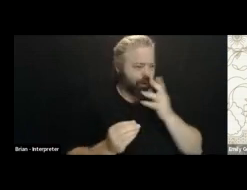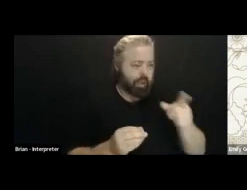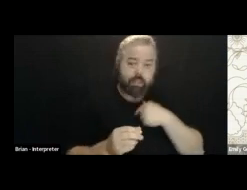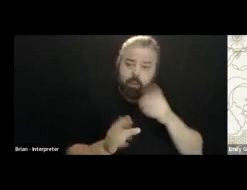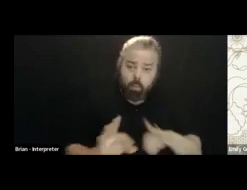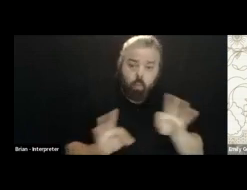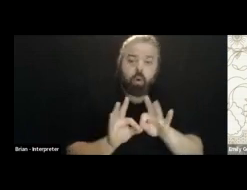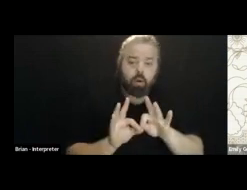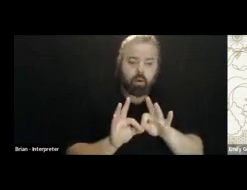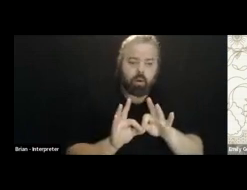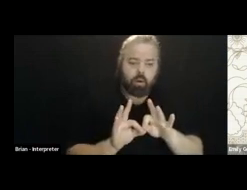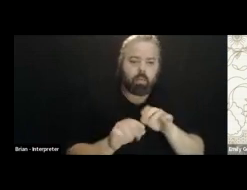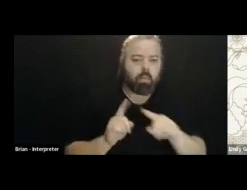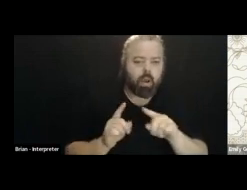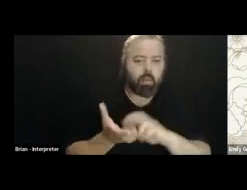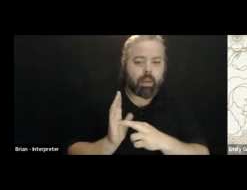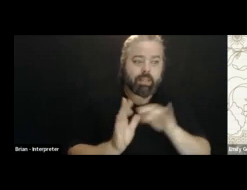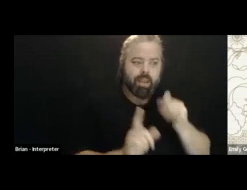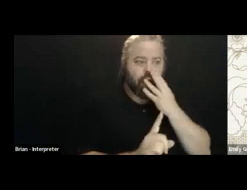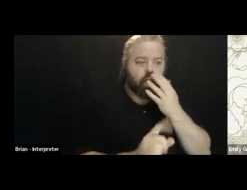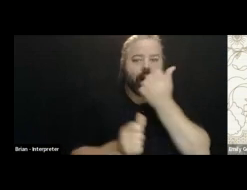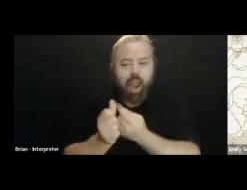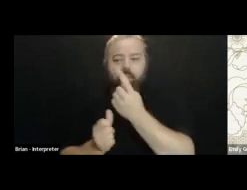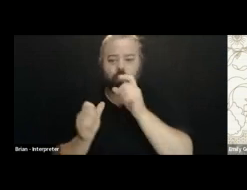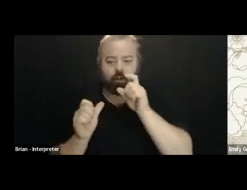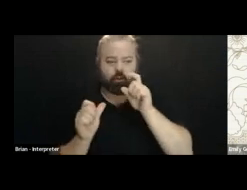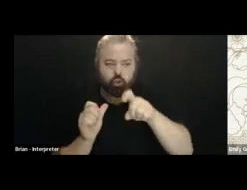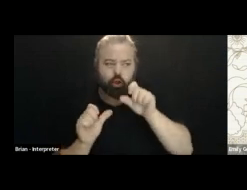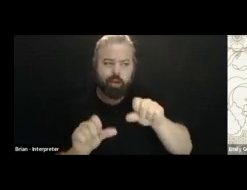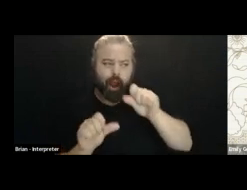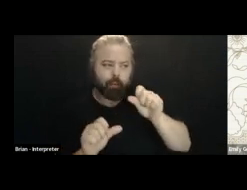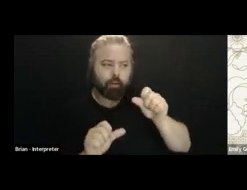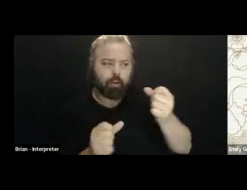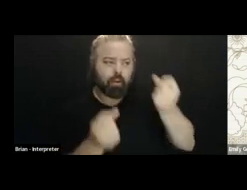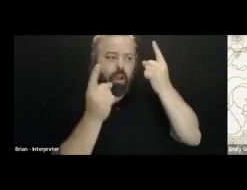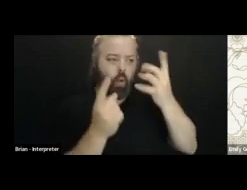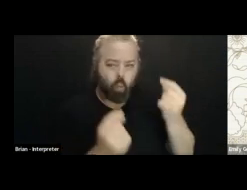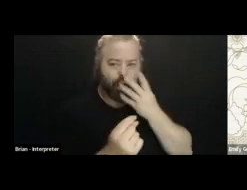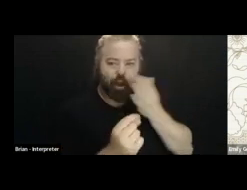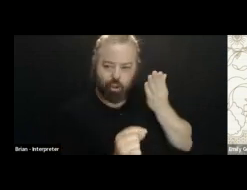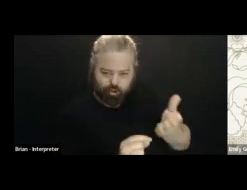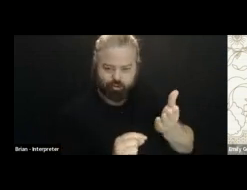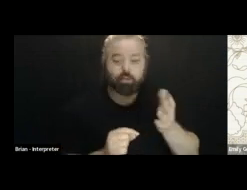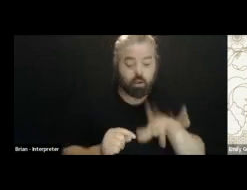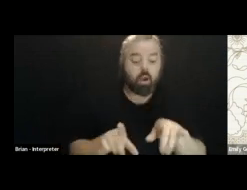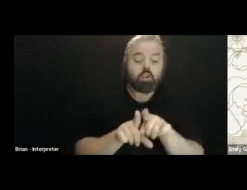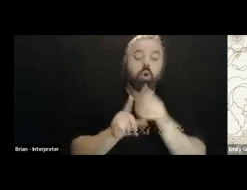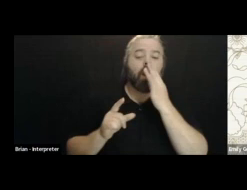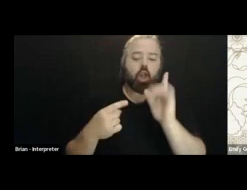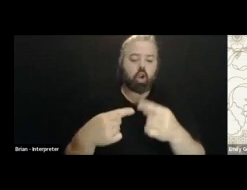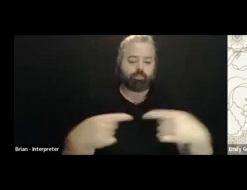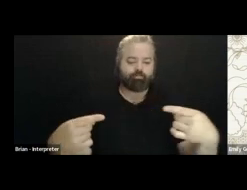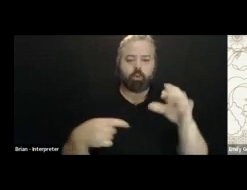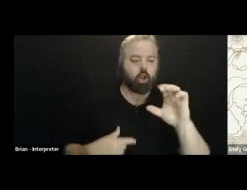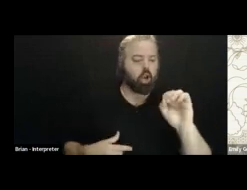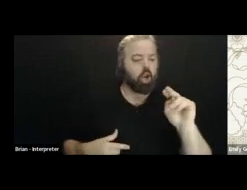everybody can also take part in. Color contrast is what's going to be important. And it's actually very easy